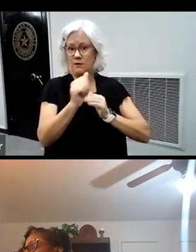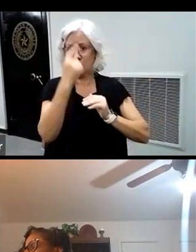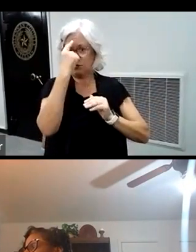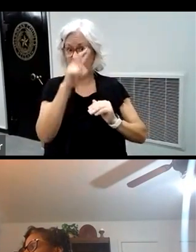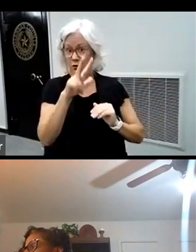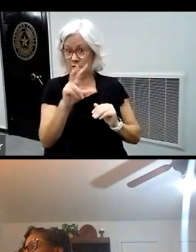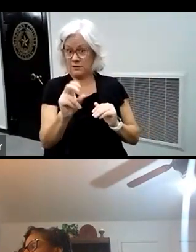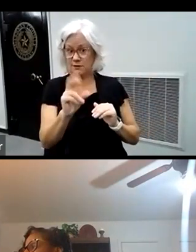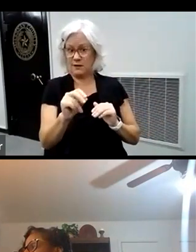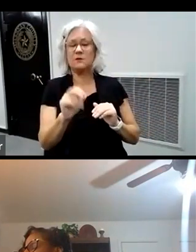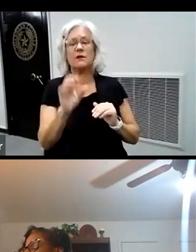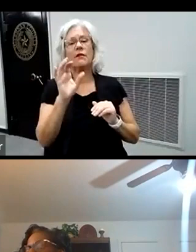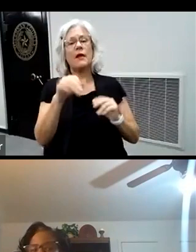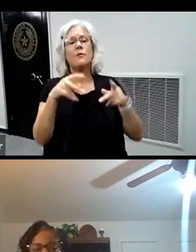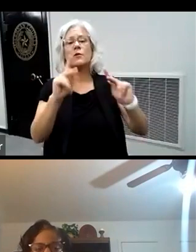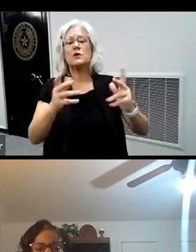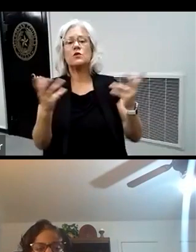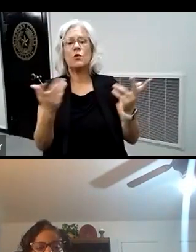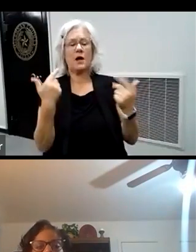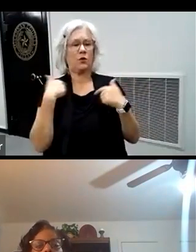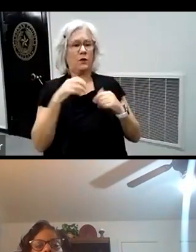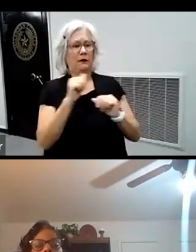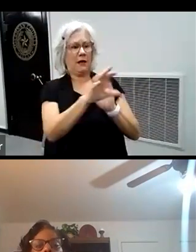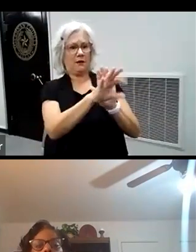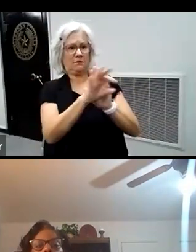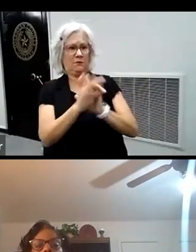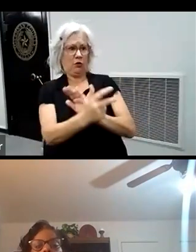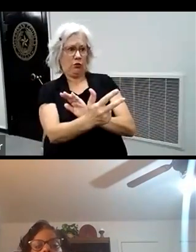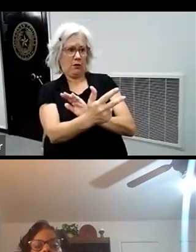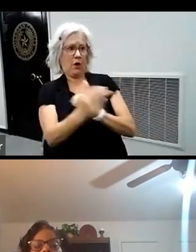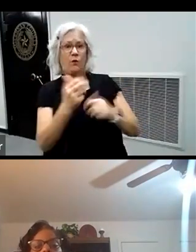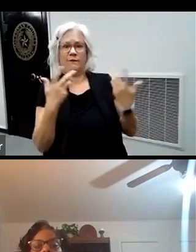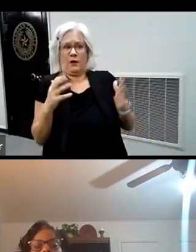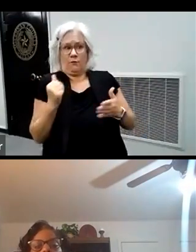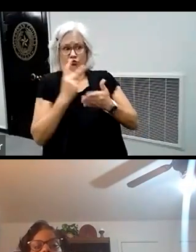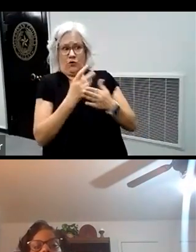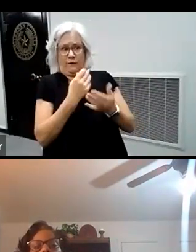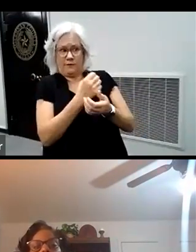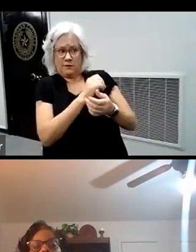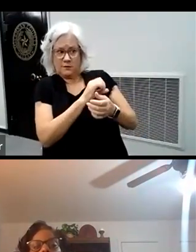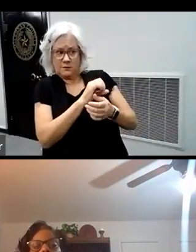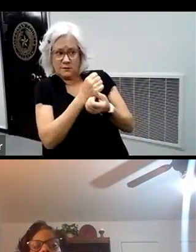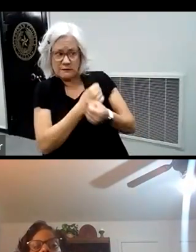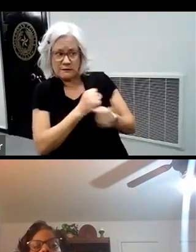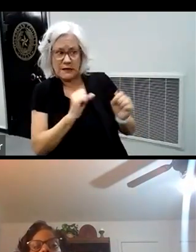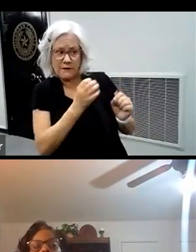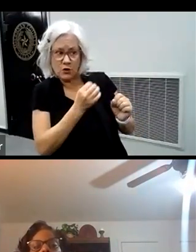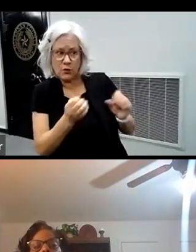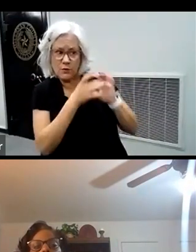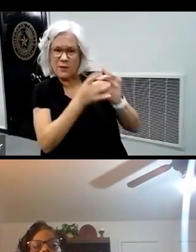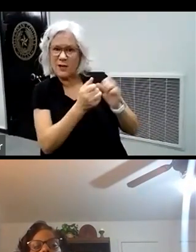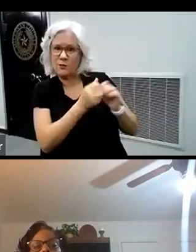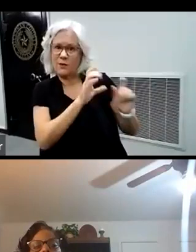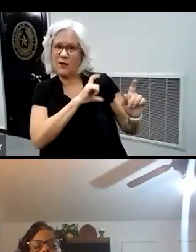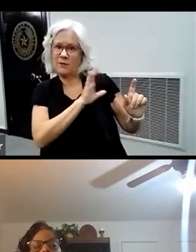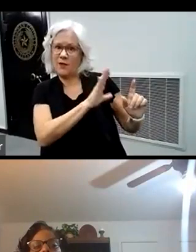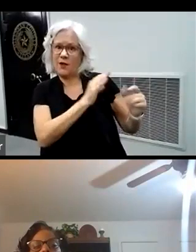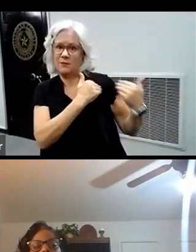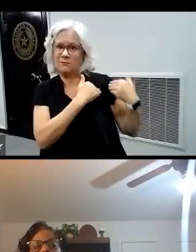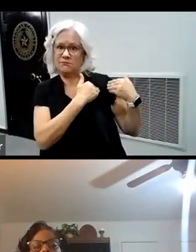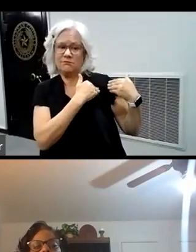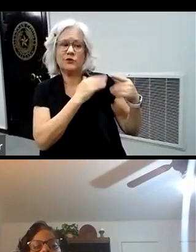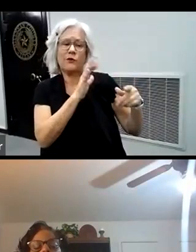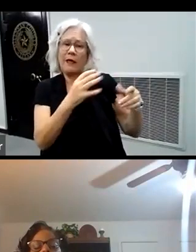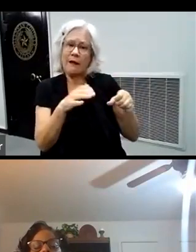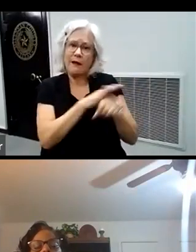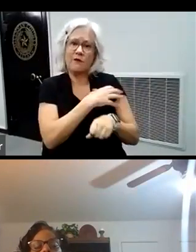$10,240.30, and this allows us to select pre-approved safety equipment that's directly related to law enforcement. So this covers both the sheriff's office